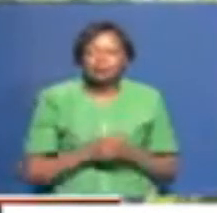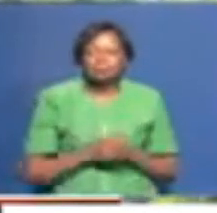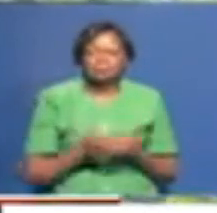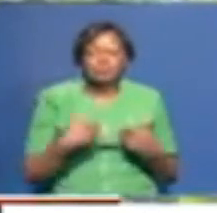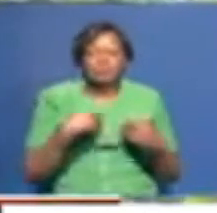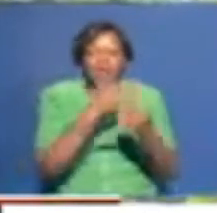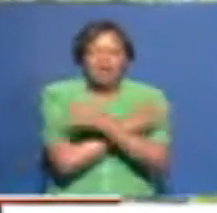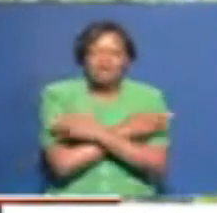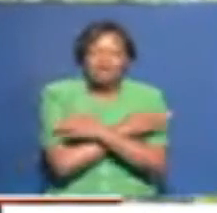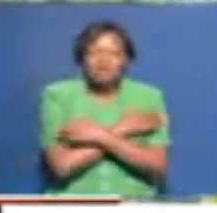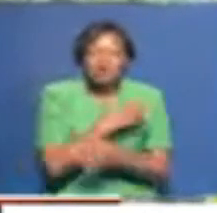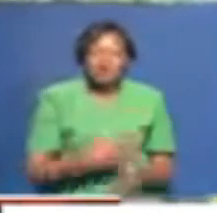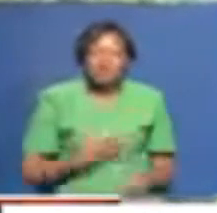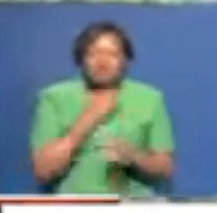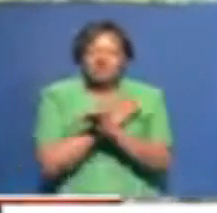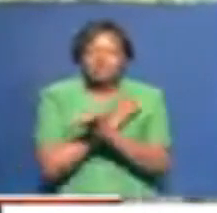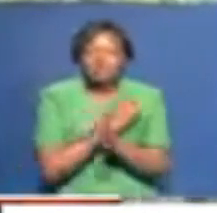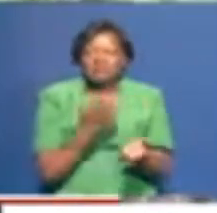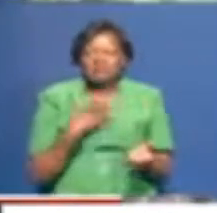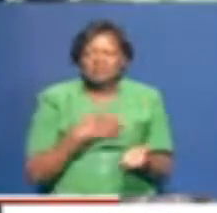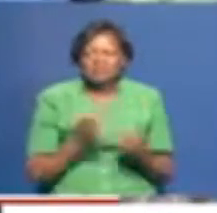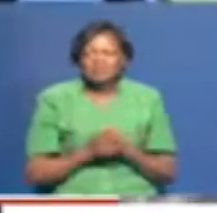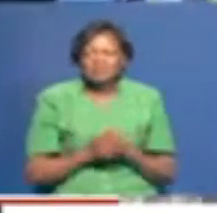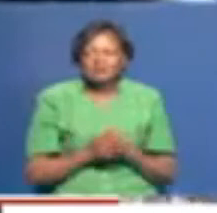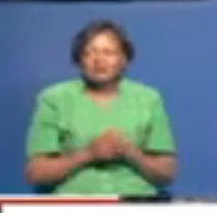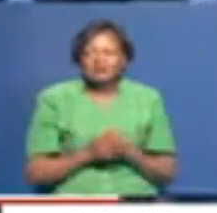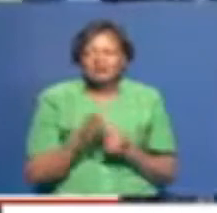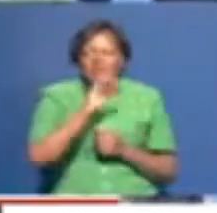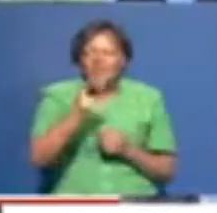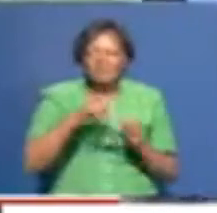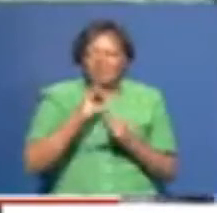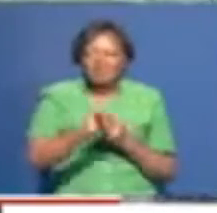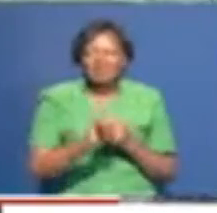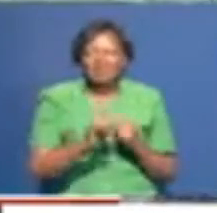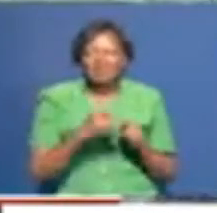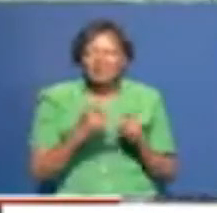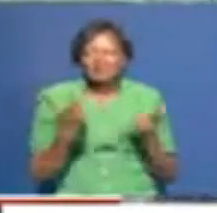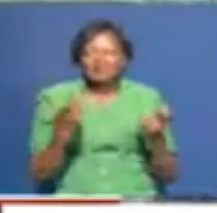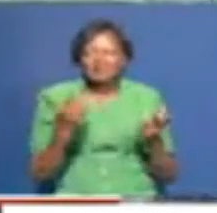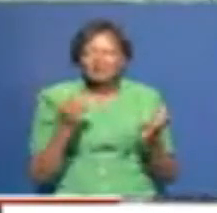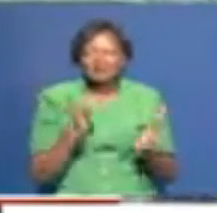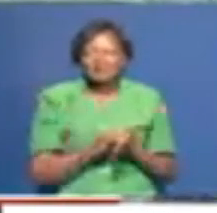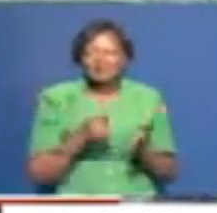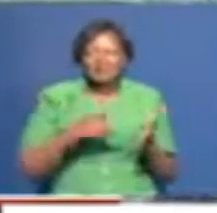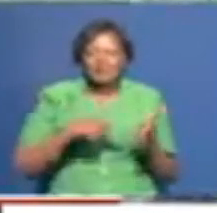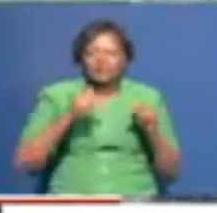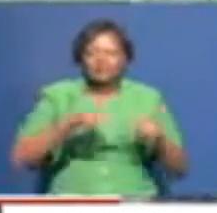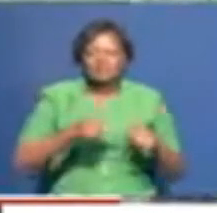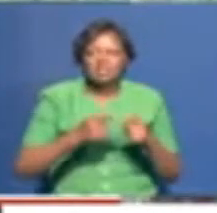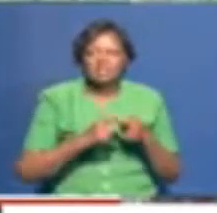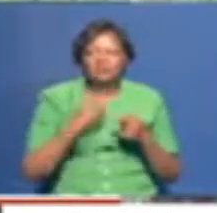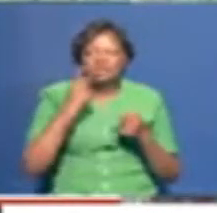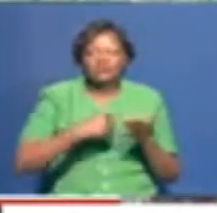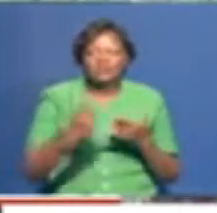friend visiting Zimbabwe? Kindly, do not ask them about it. Well, that's it for us today. Catch you next